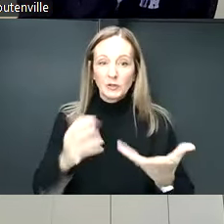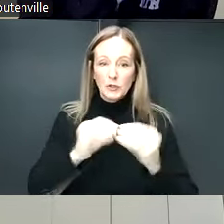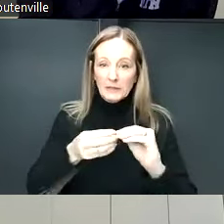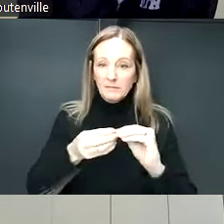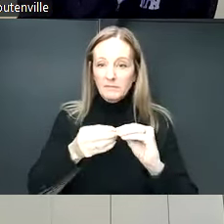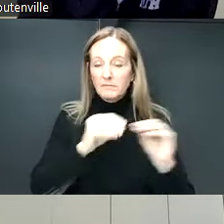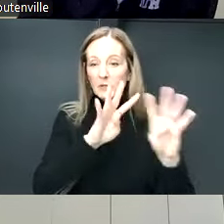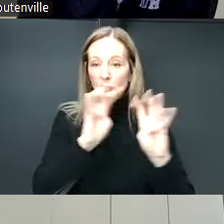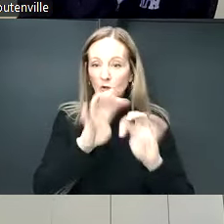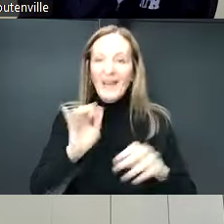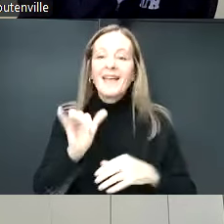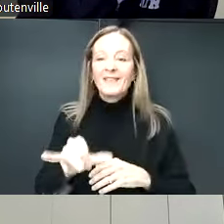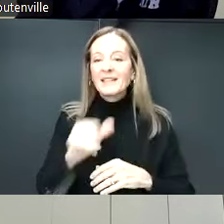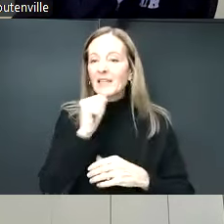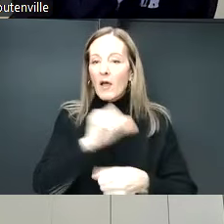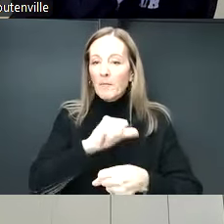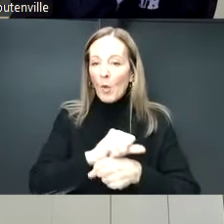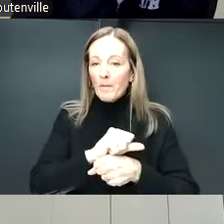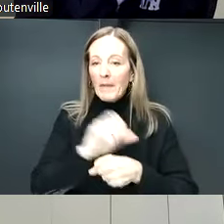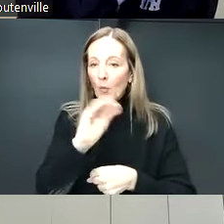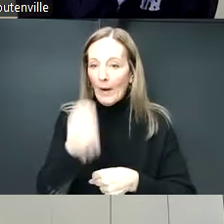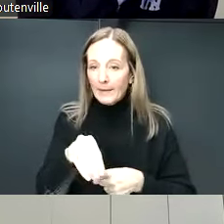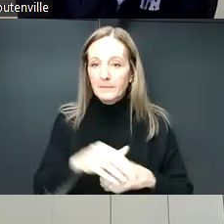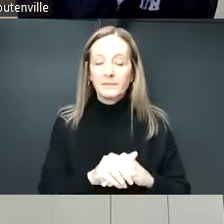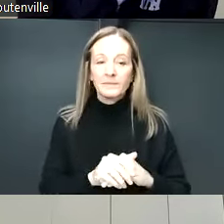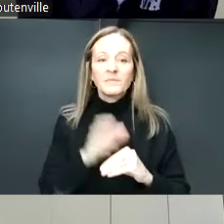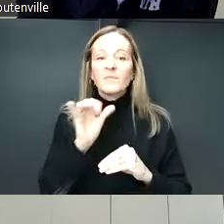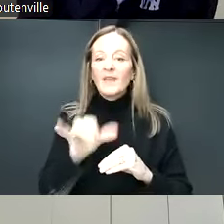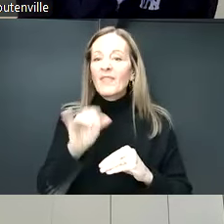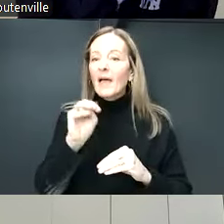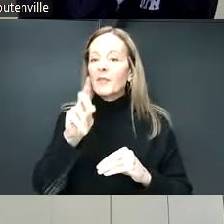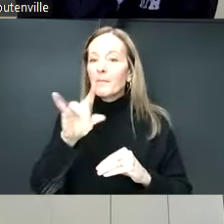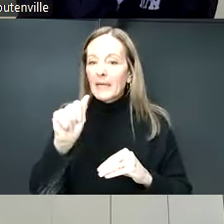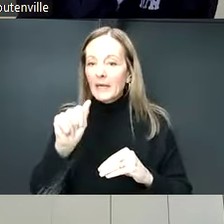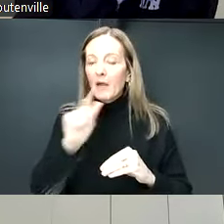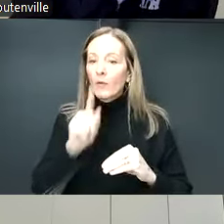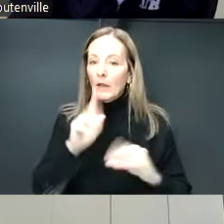unemployment rate, which the media makes so much of.